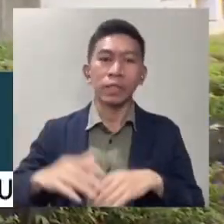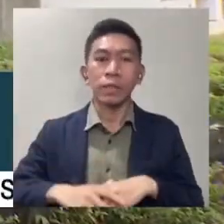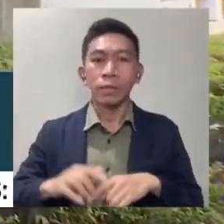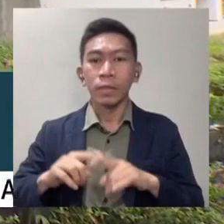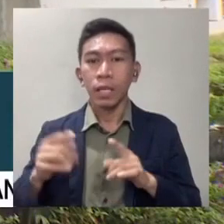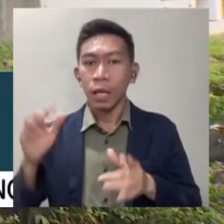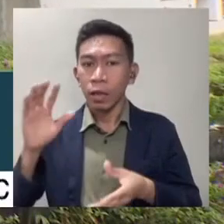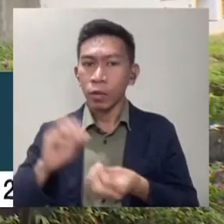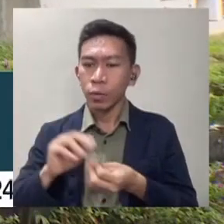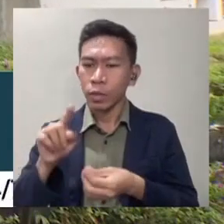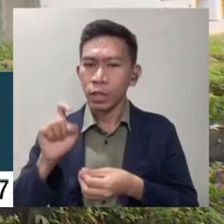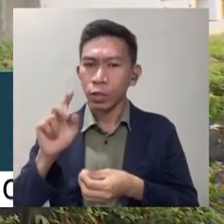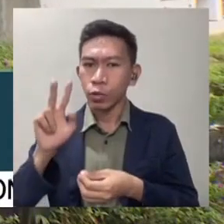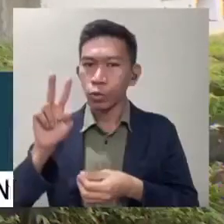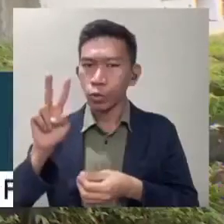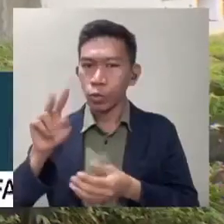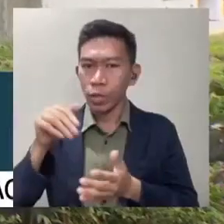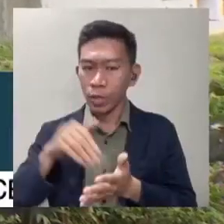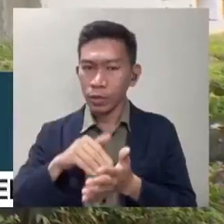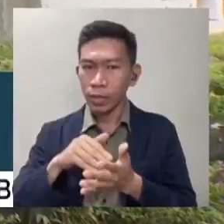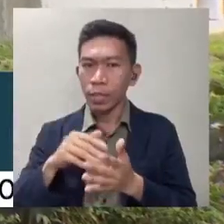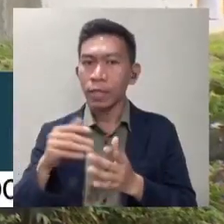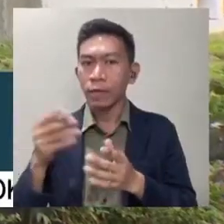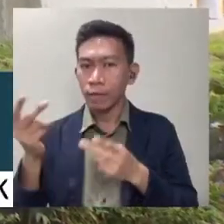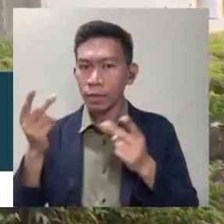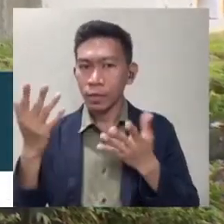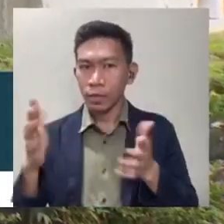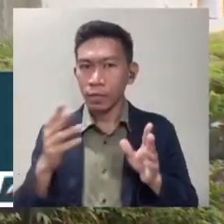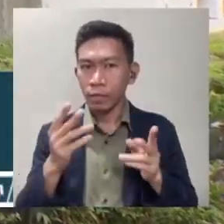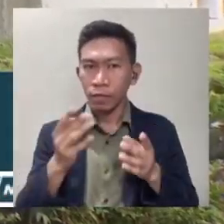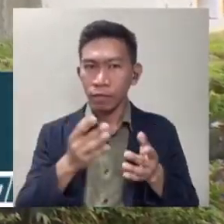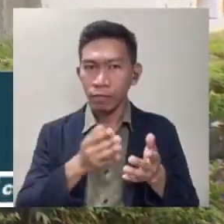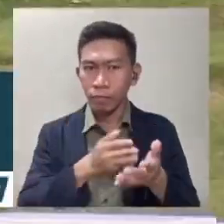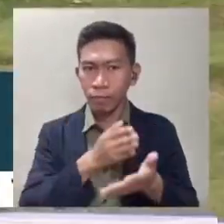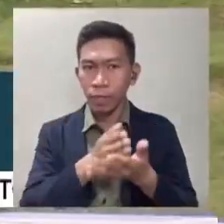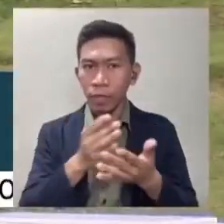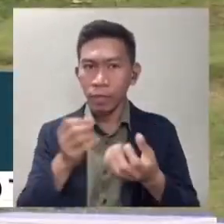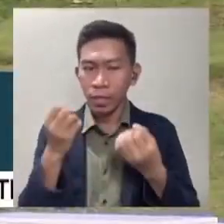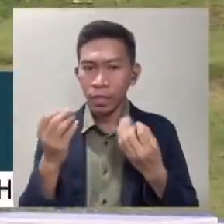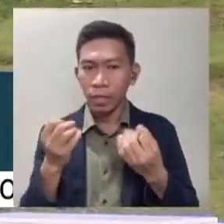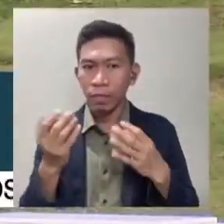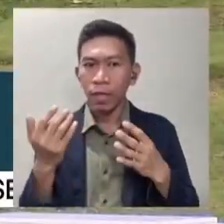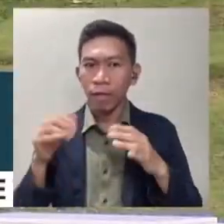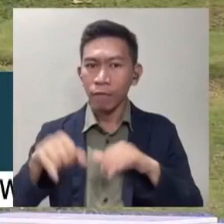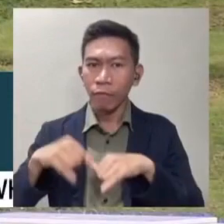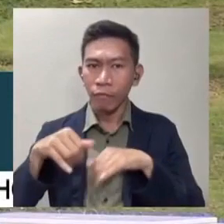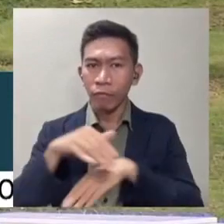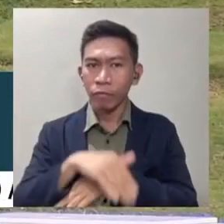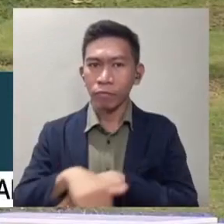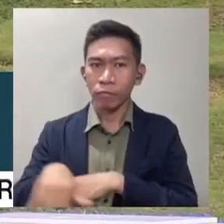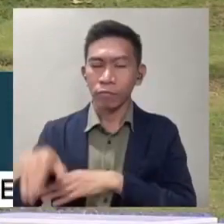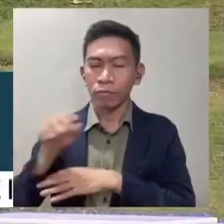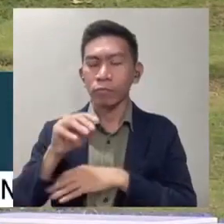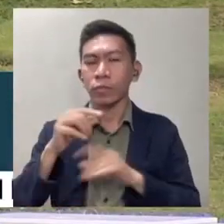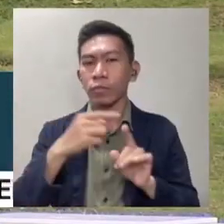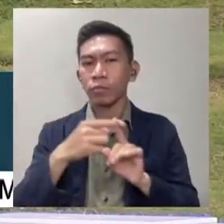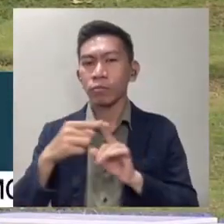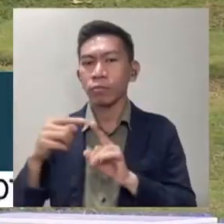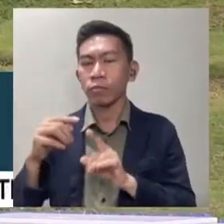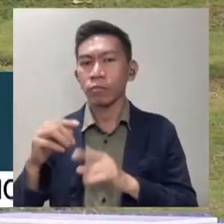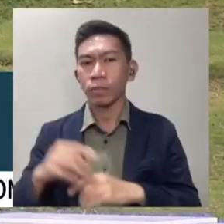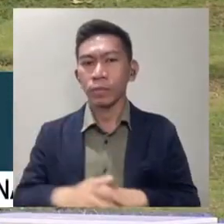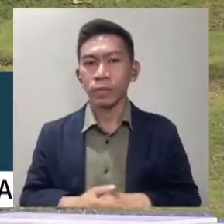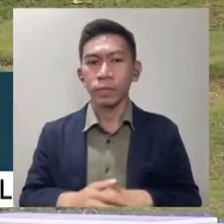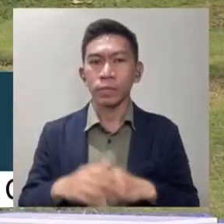102,000 visitors were recorded yesterday, and a lot of them stayed overnight at the Memorial Park. They are expecting more